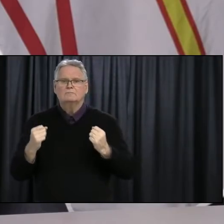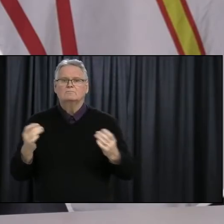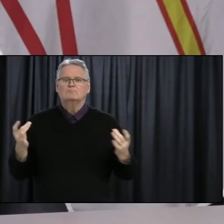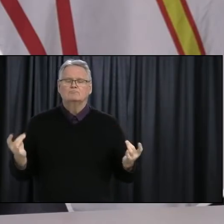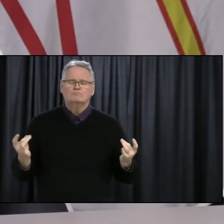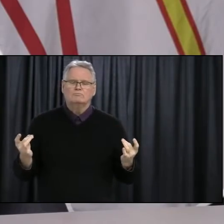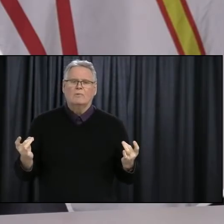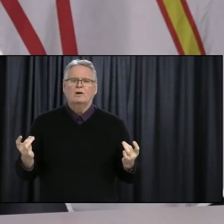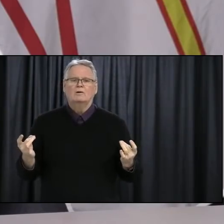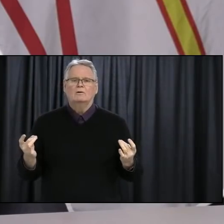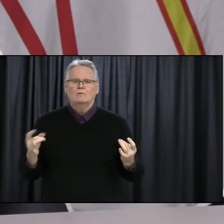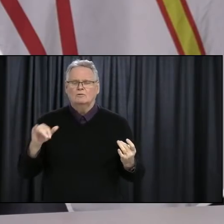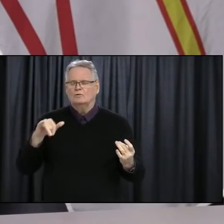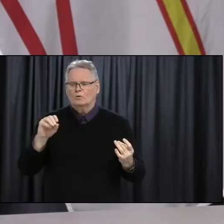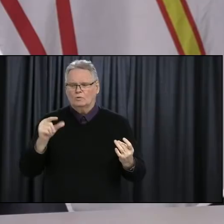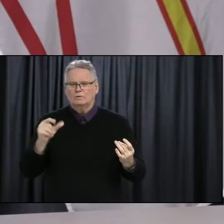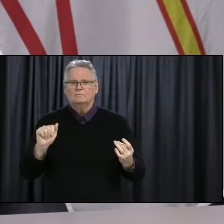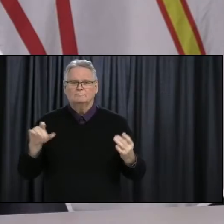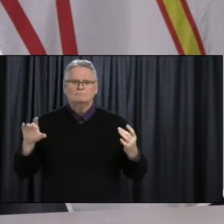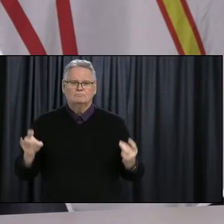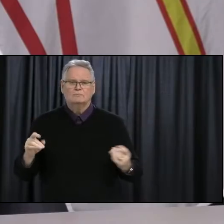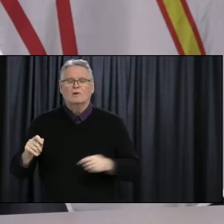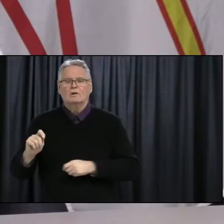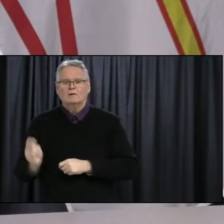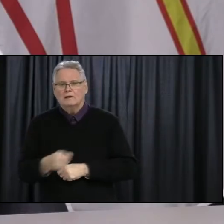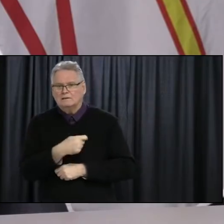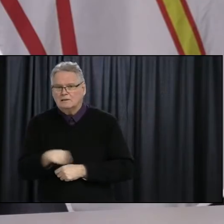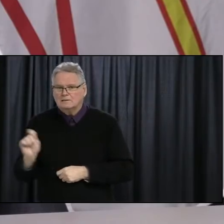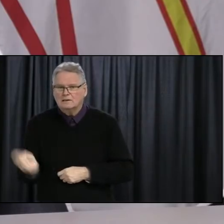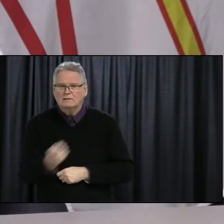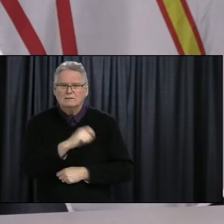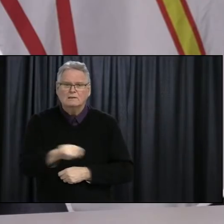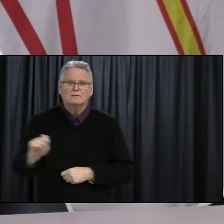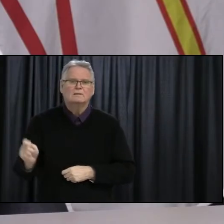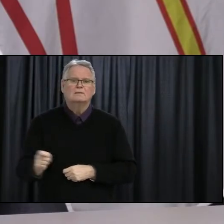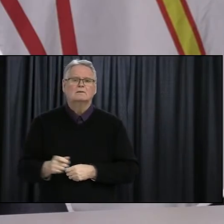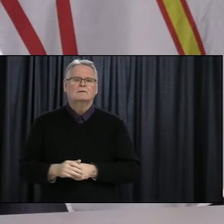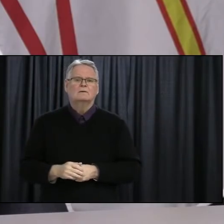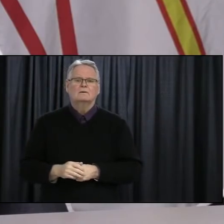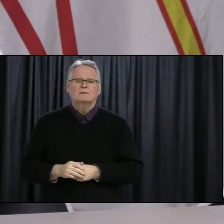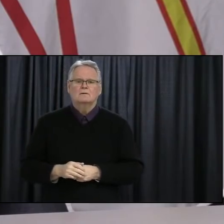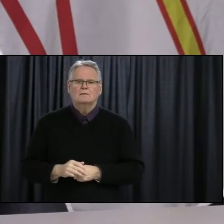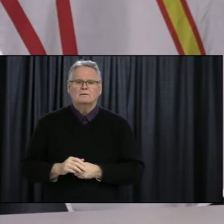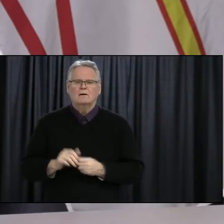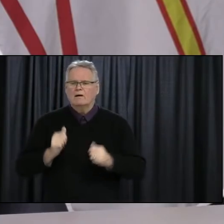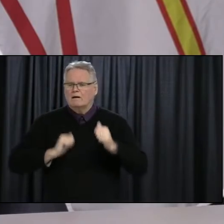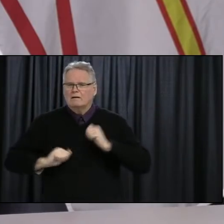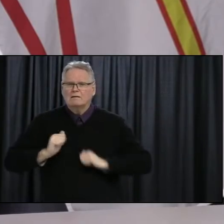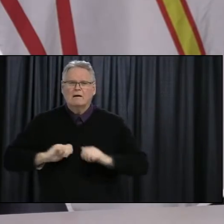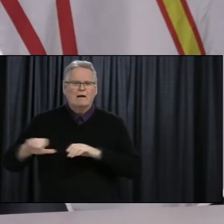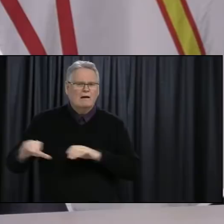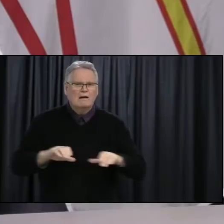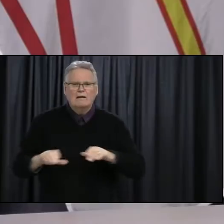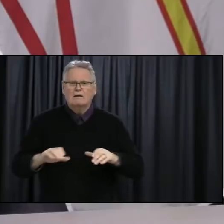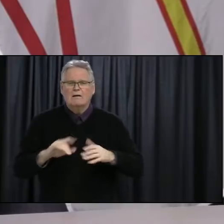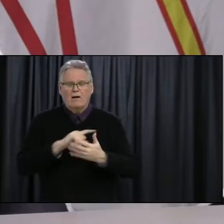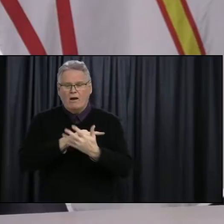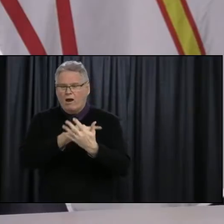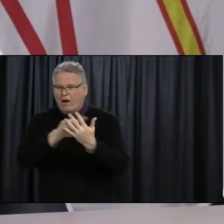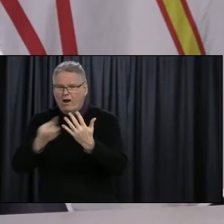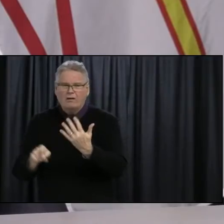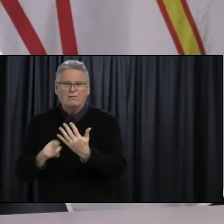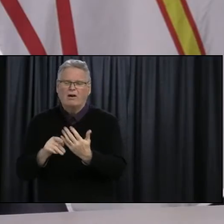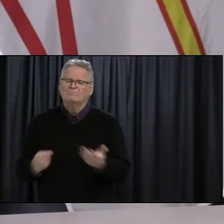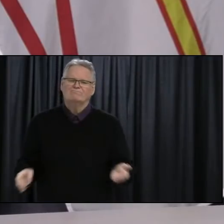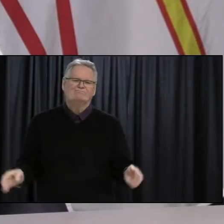and squash facilities, arenas, dance studios, and performance spaces will be closed. Outdoor activities,